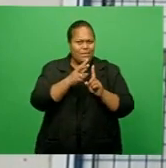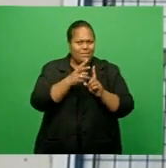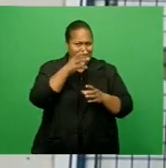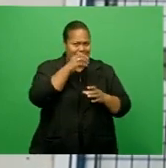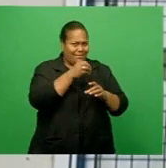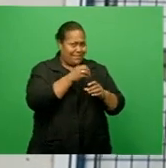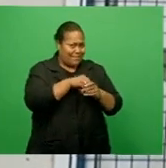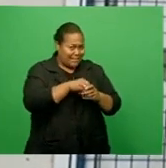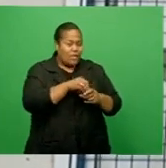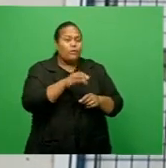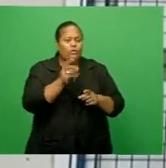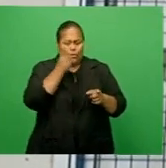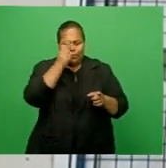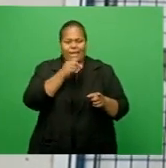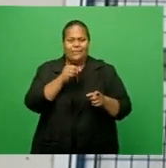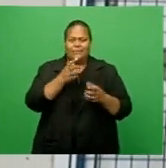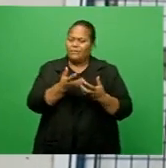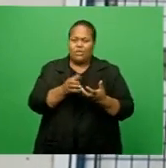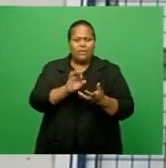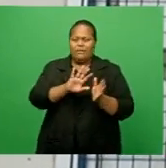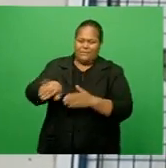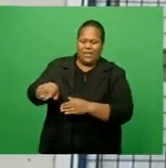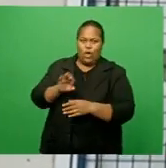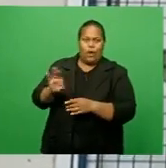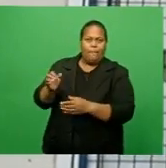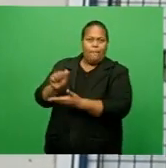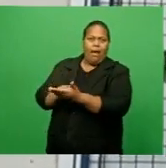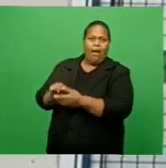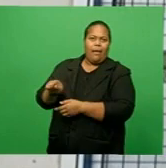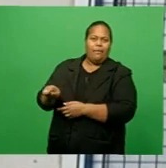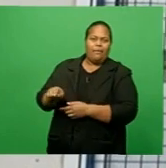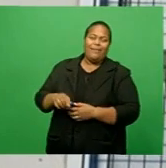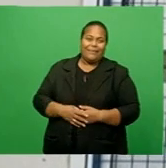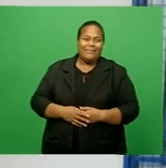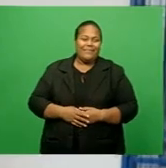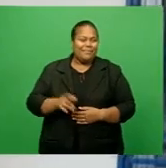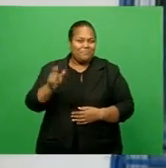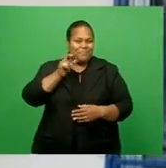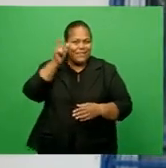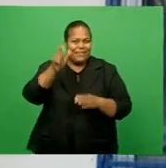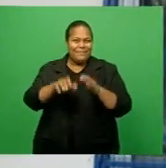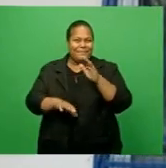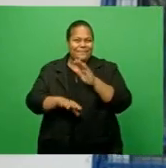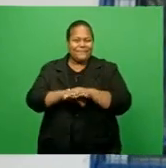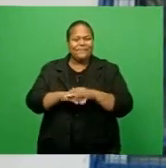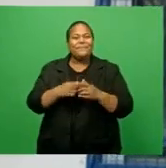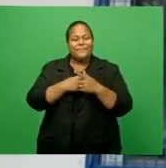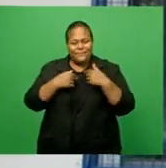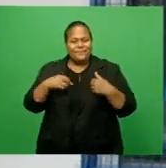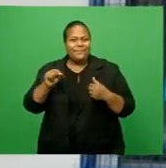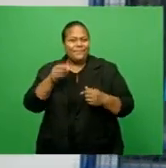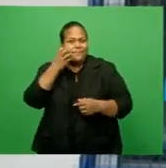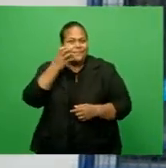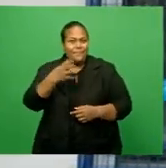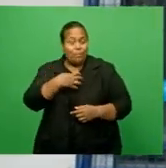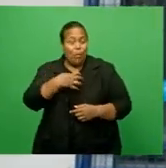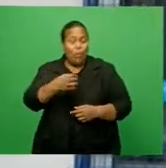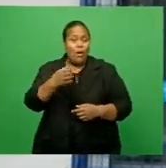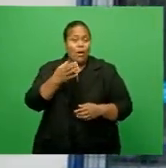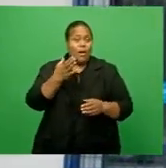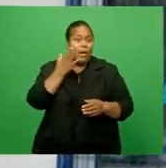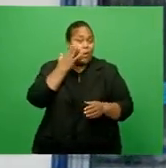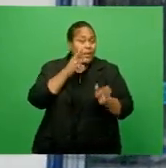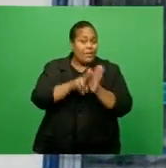so that we can tell the fishermen not to fish those fish. We really need more awareness from the